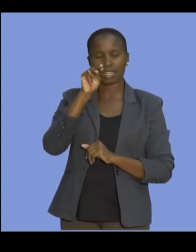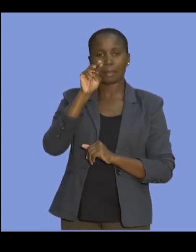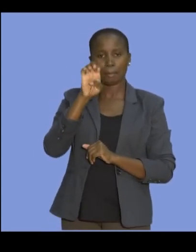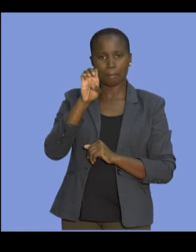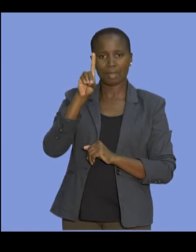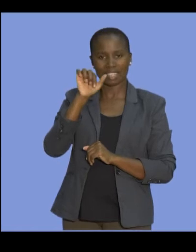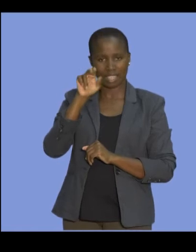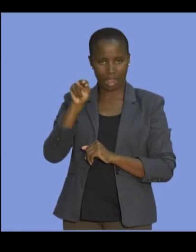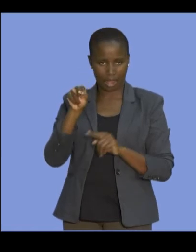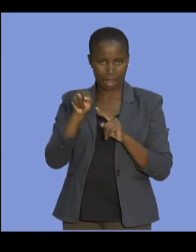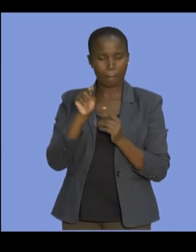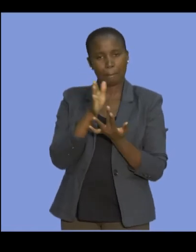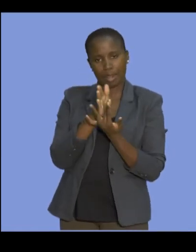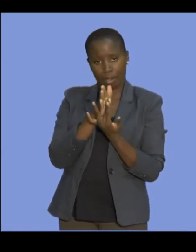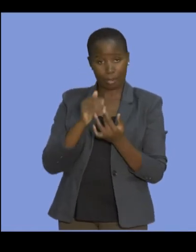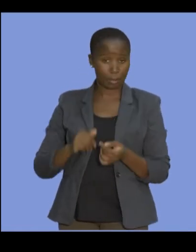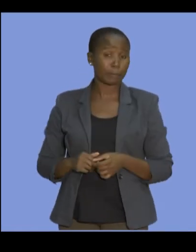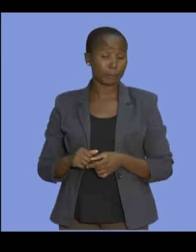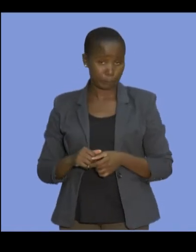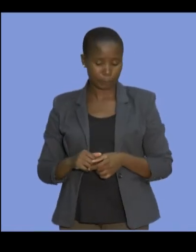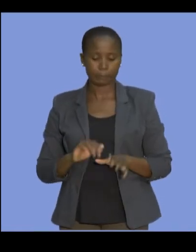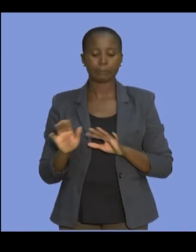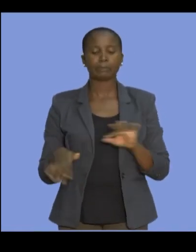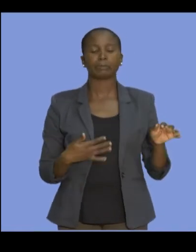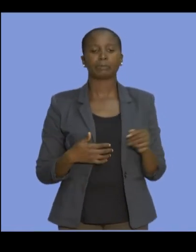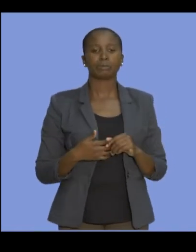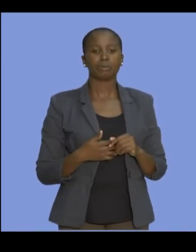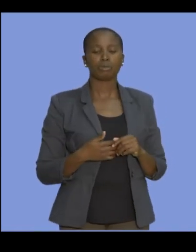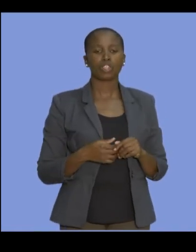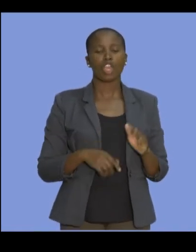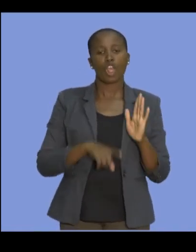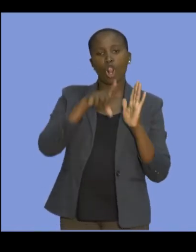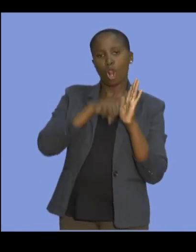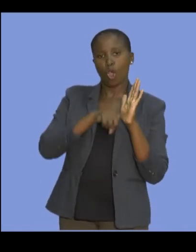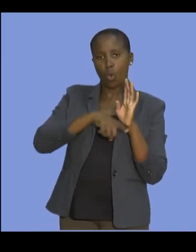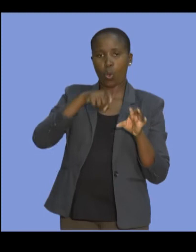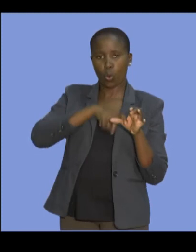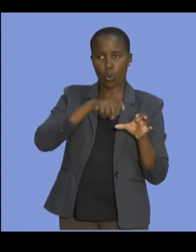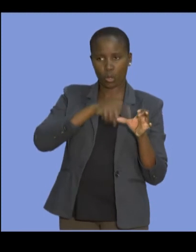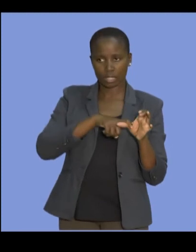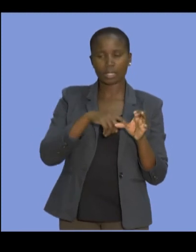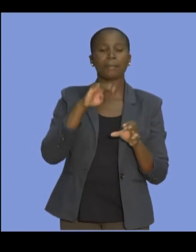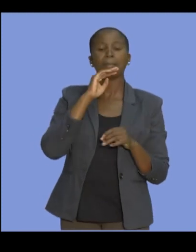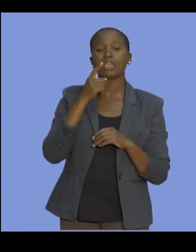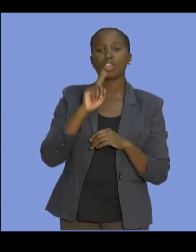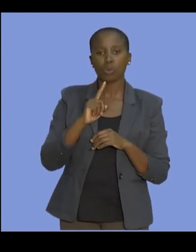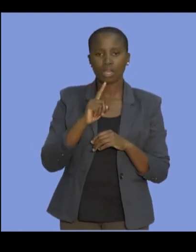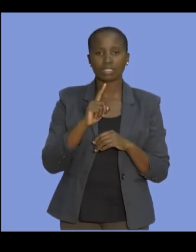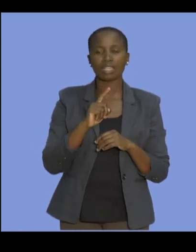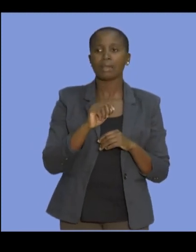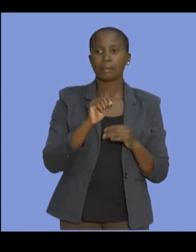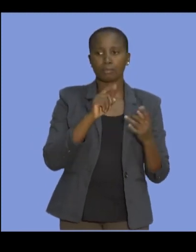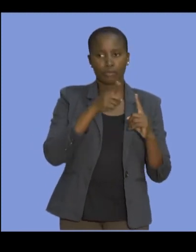the lower quartile. The lower quartile, which is the median from there to there. The middle, which is 17.